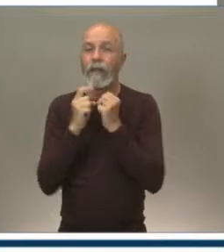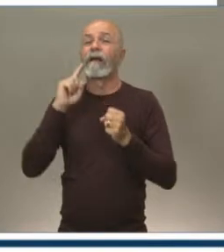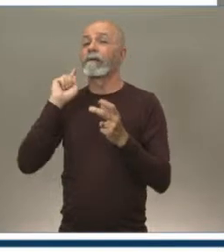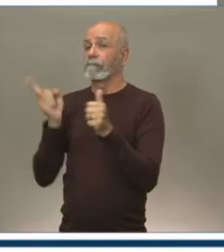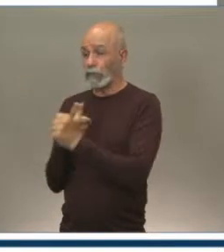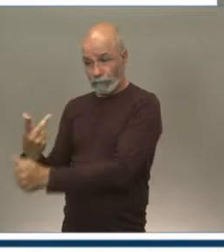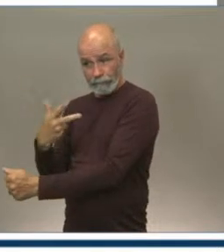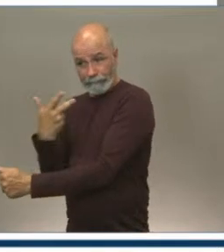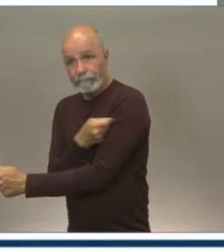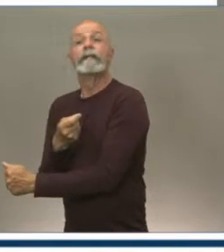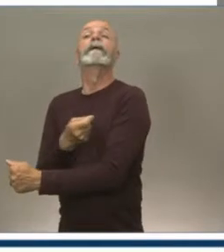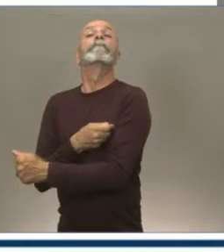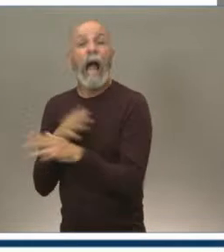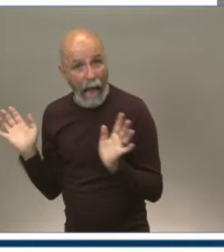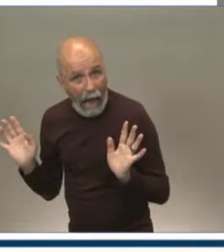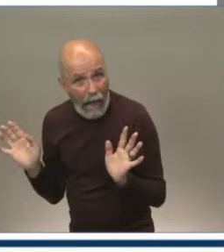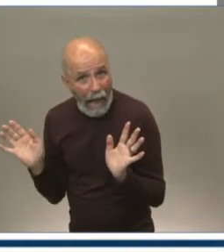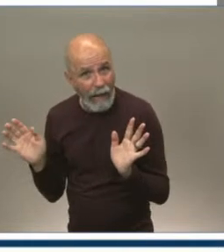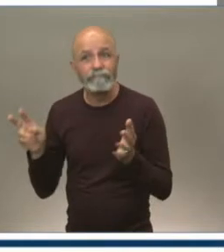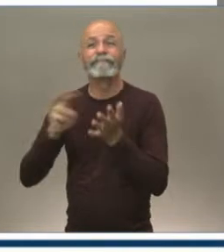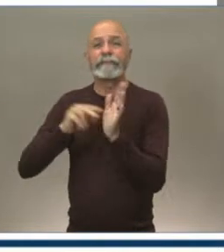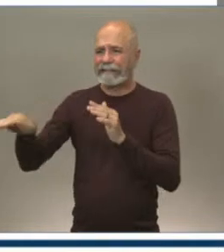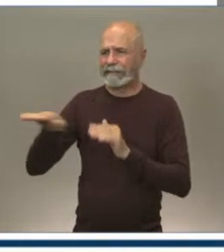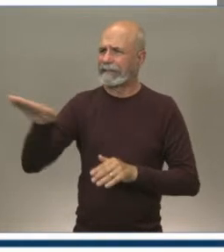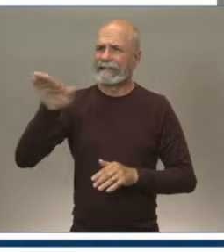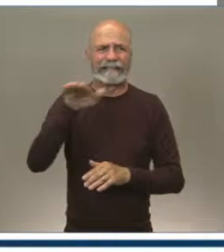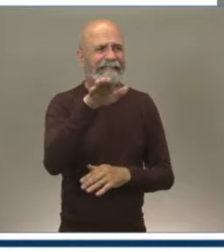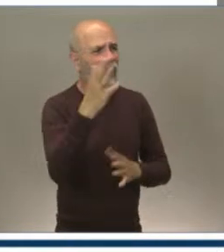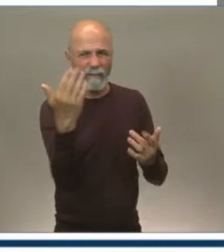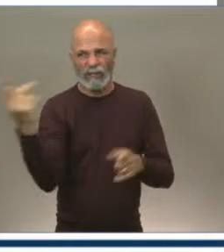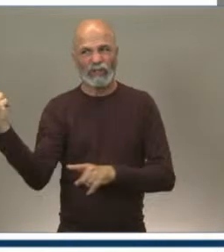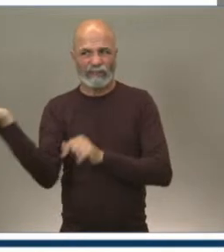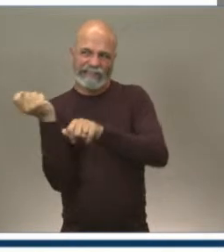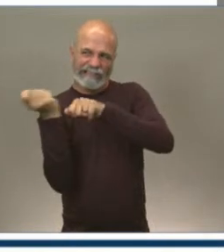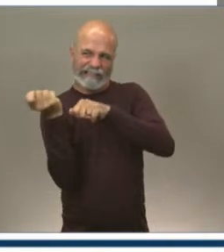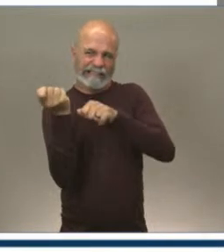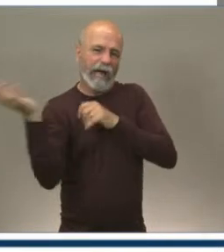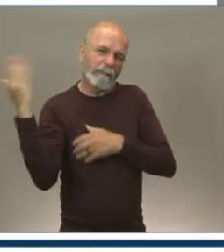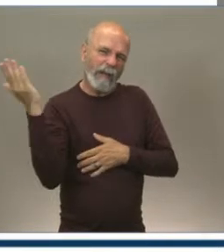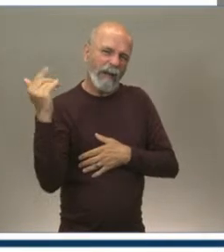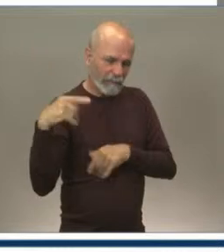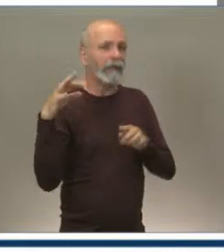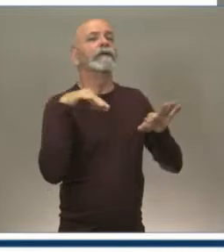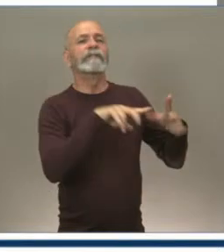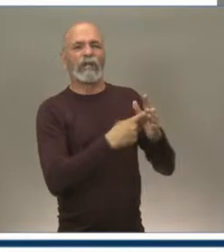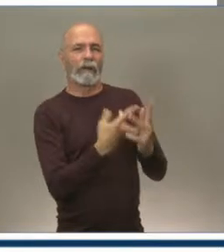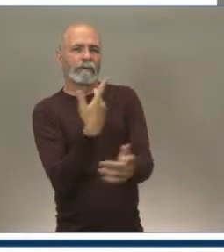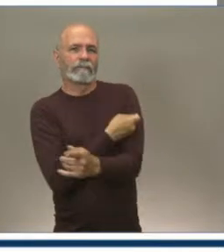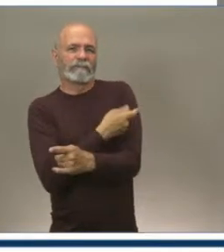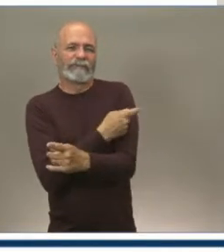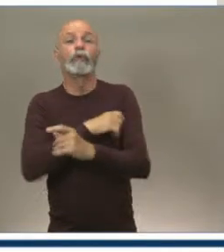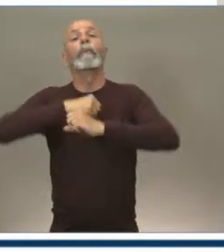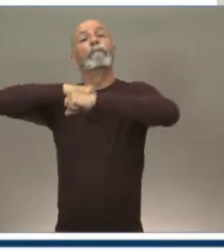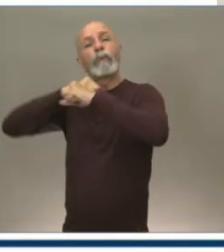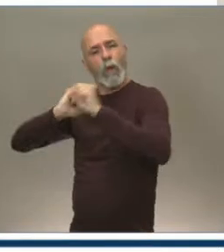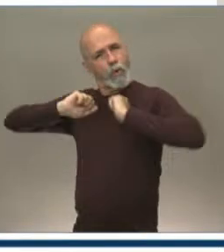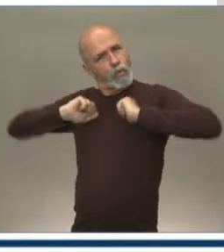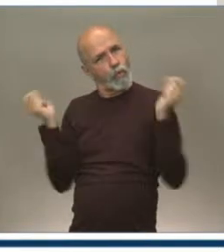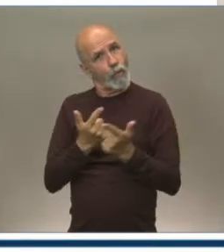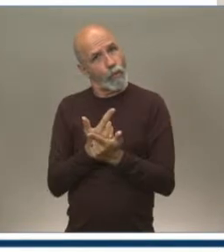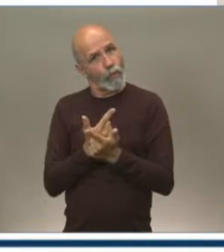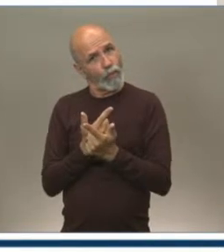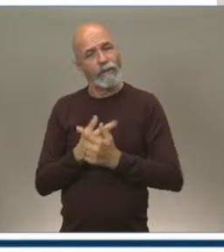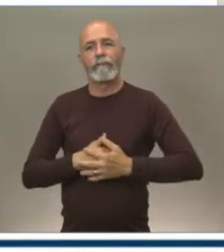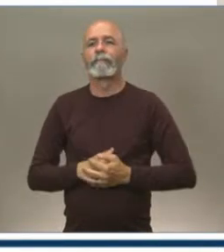encourage your family and friends to join you and do their part to protect themselves and those around them. Chrissy. We'll now